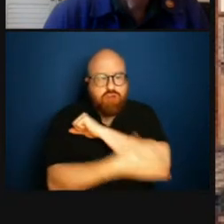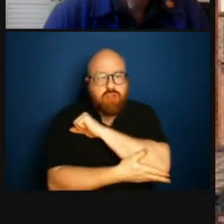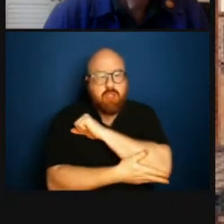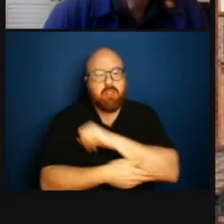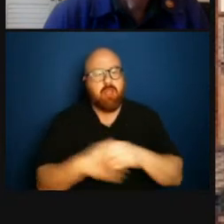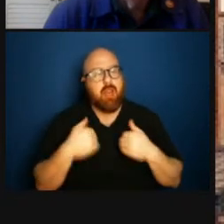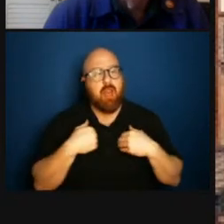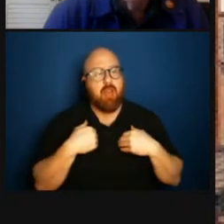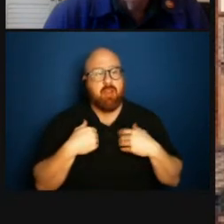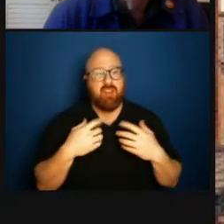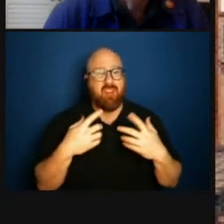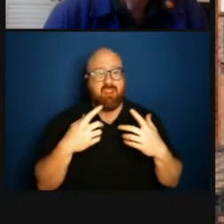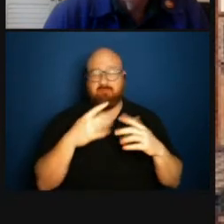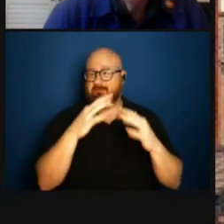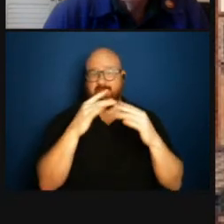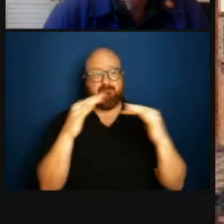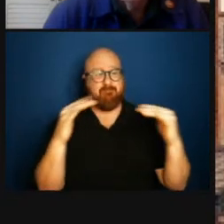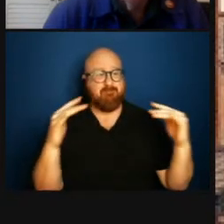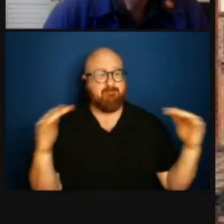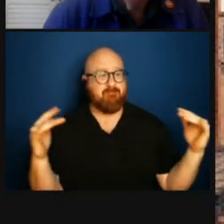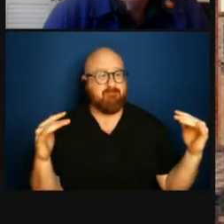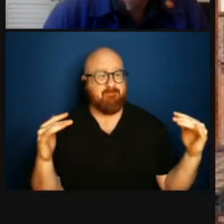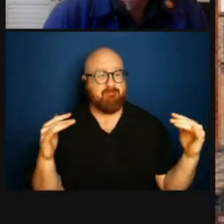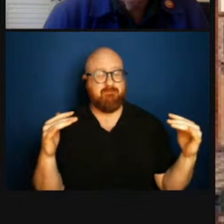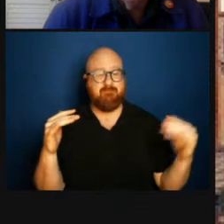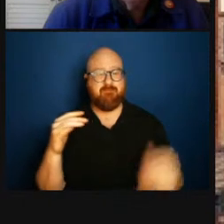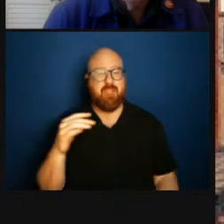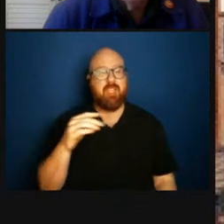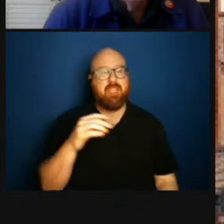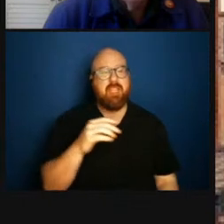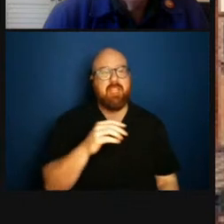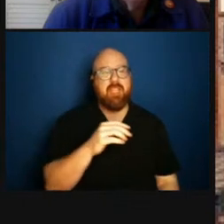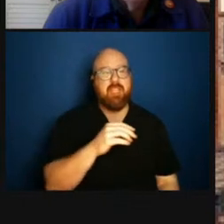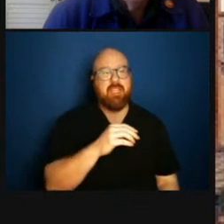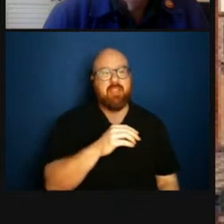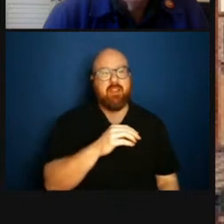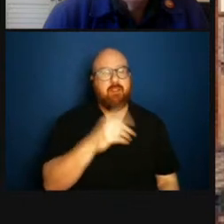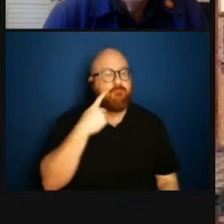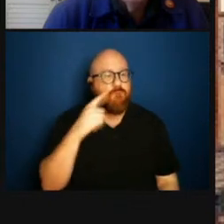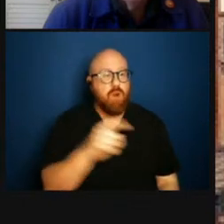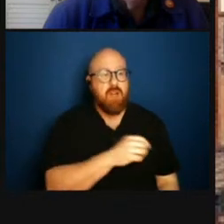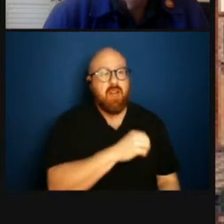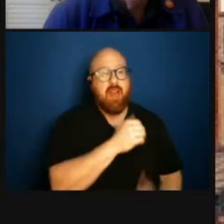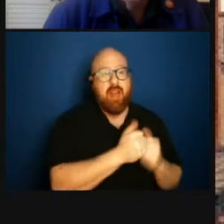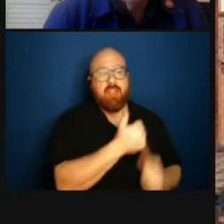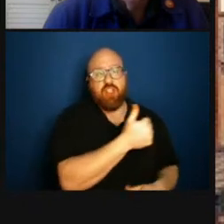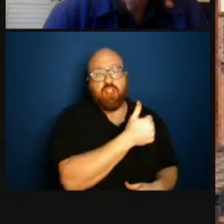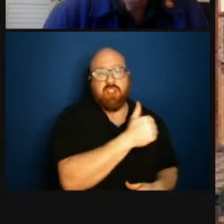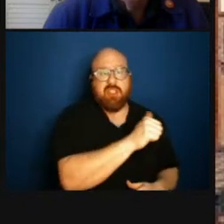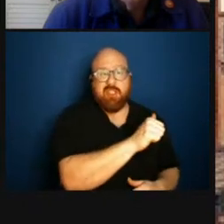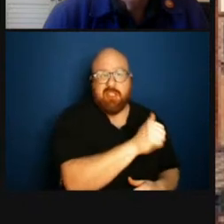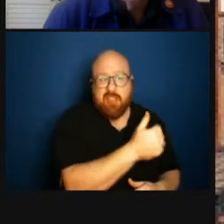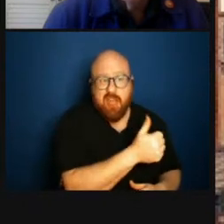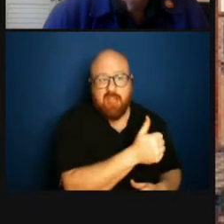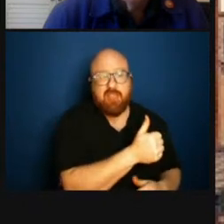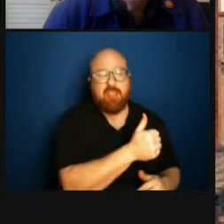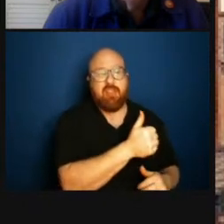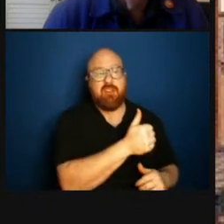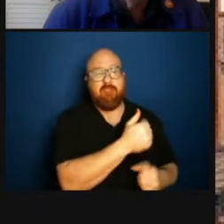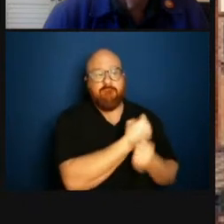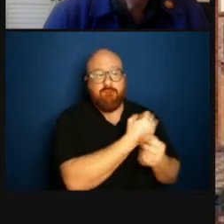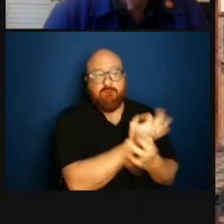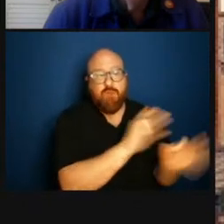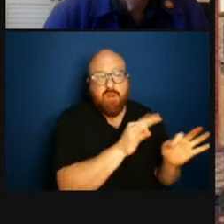for everyone enslaved, a 10-to-1 ratio, giving Baltimore a social climate of opportunity